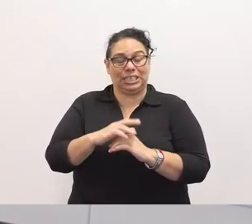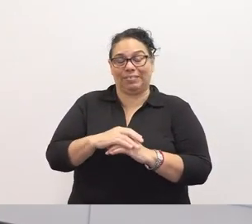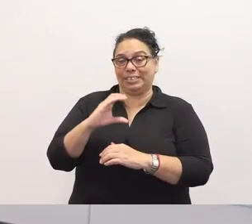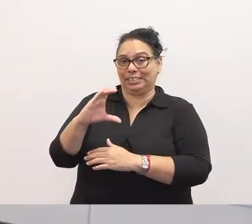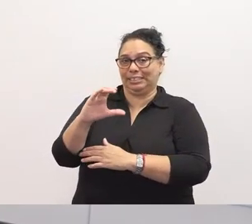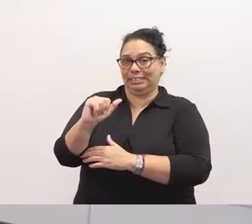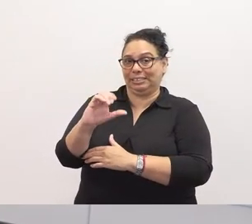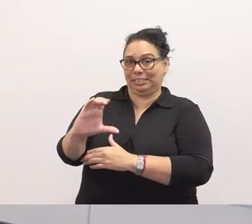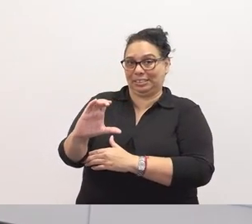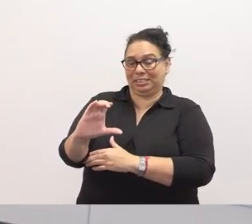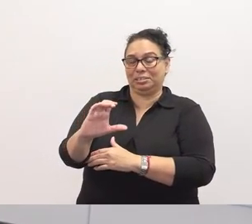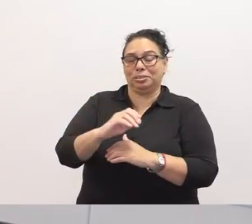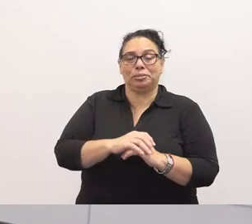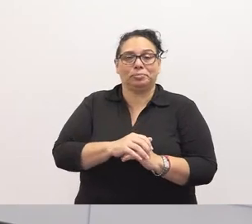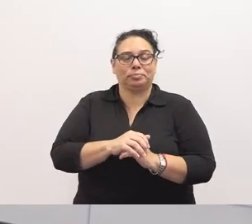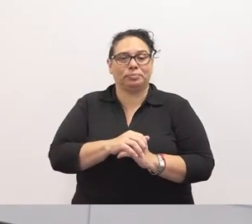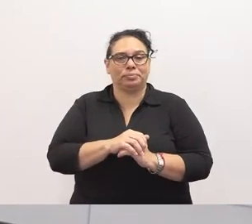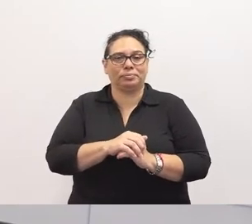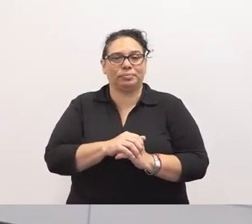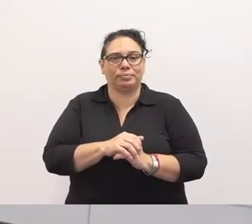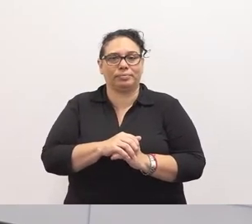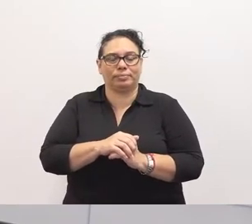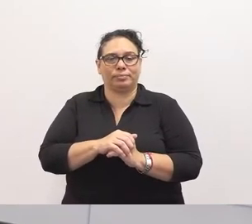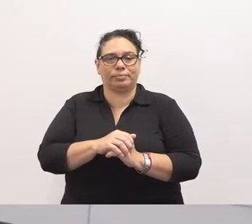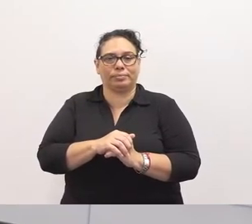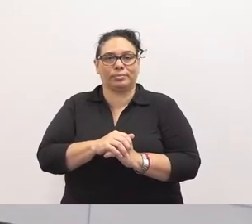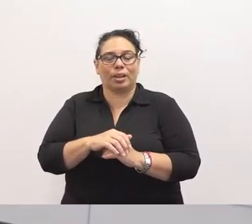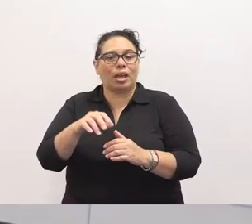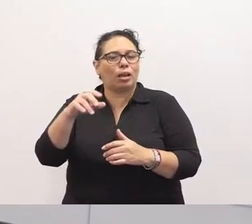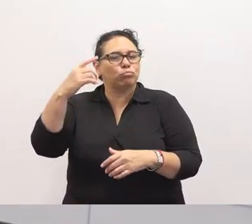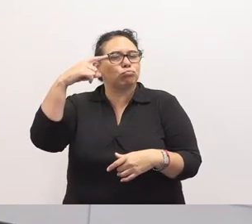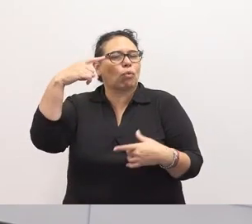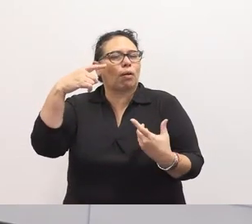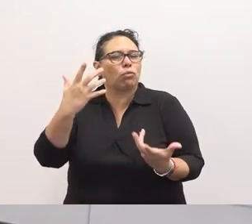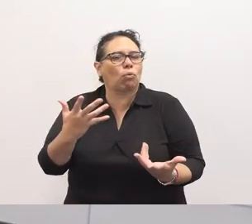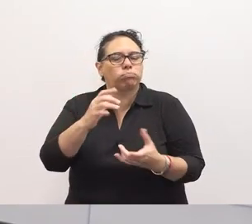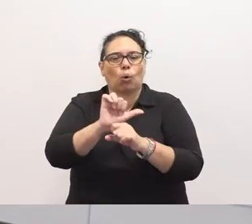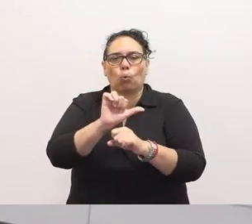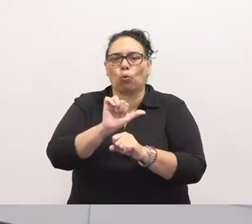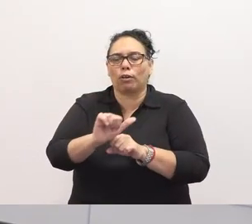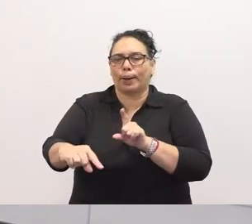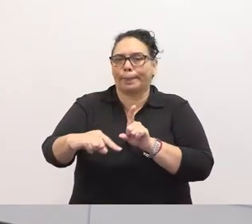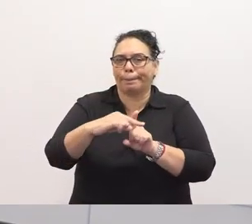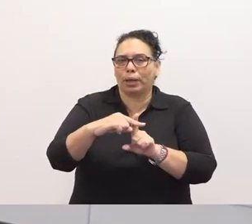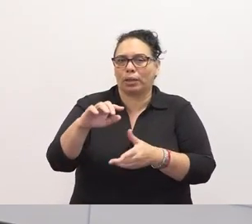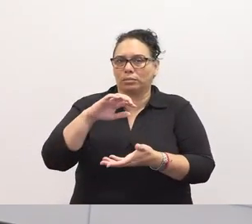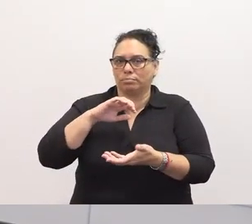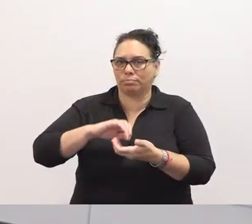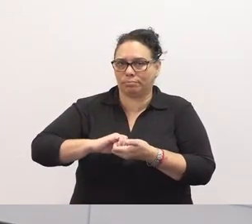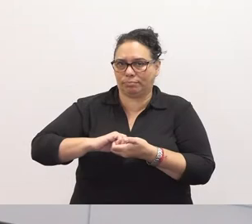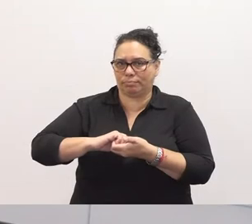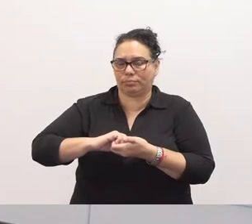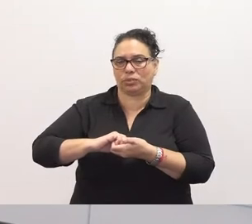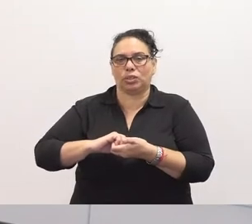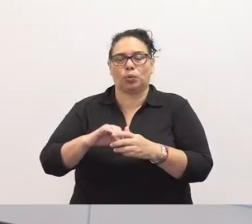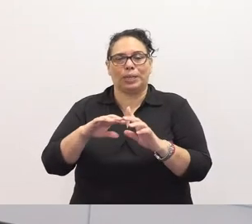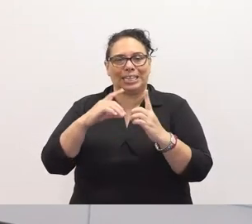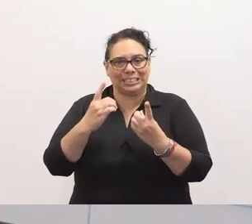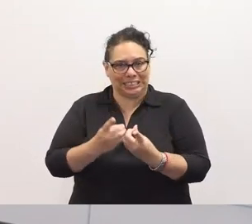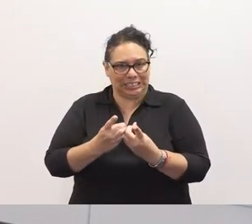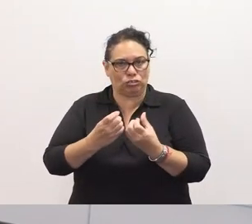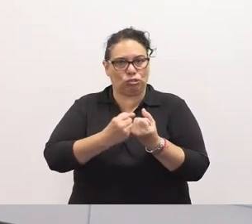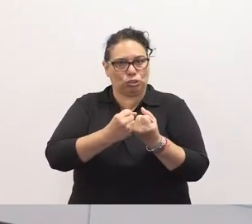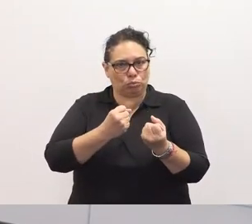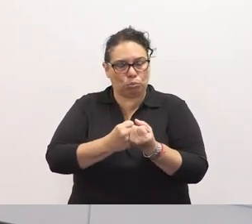Advisory Committee, better known as CAC. And its purpose is to work in a positive partnership with the district to